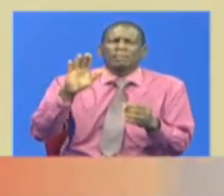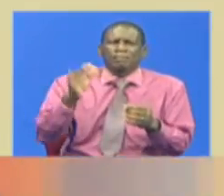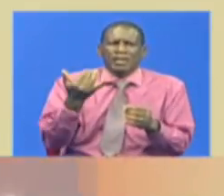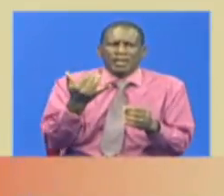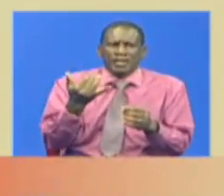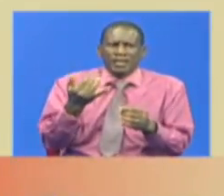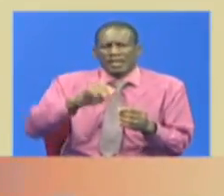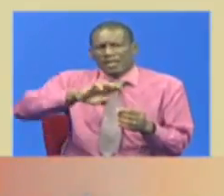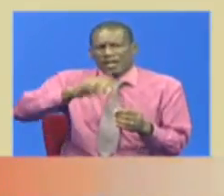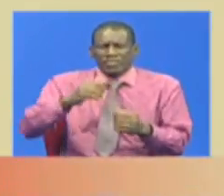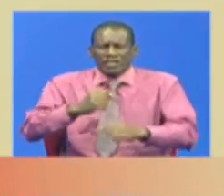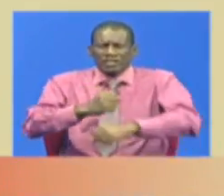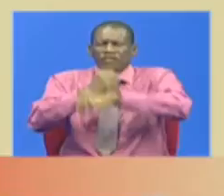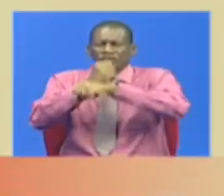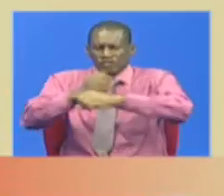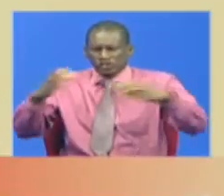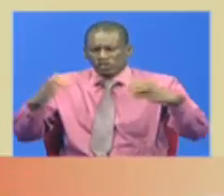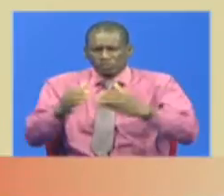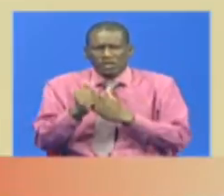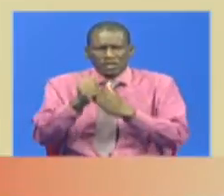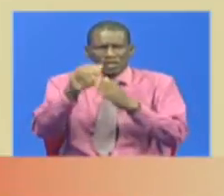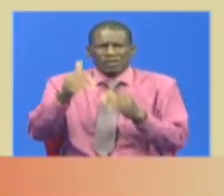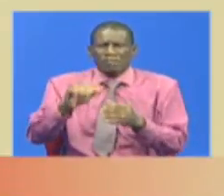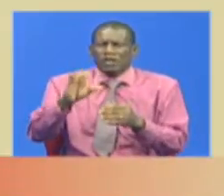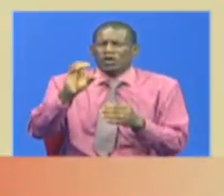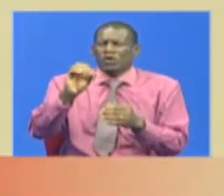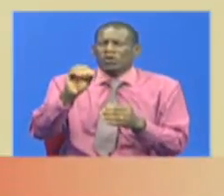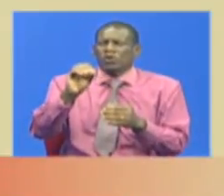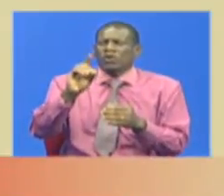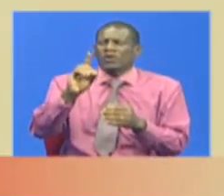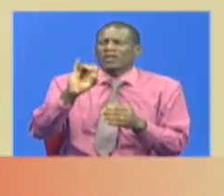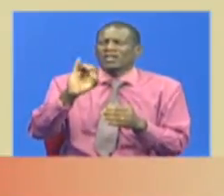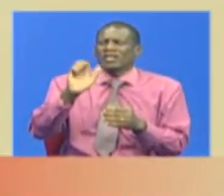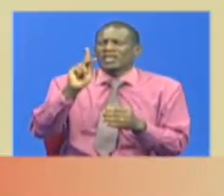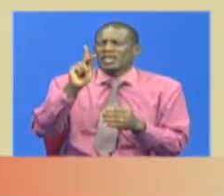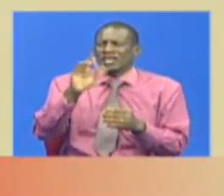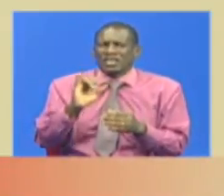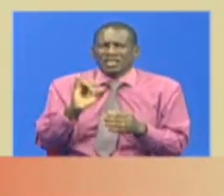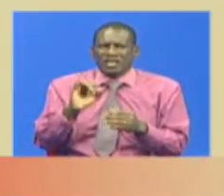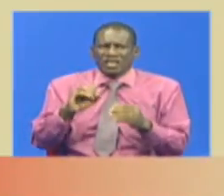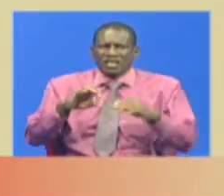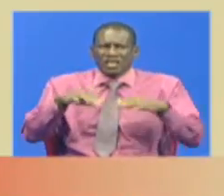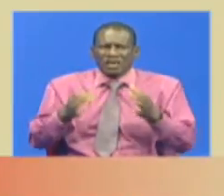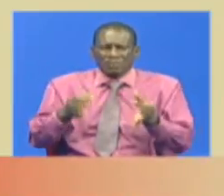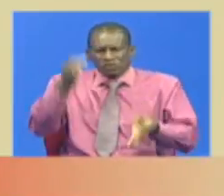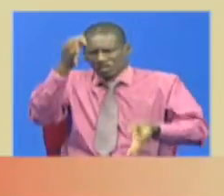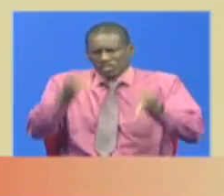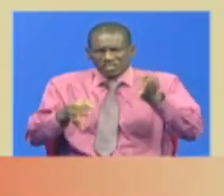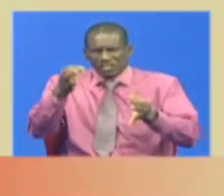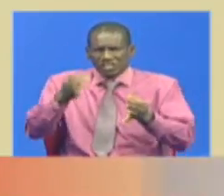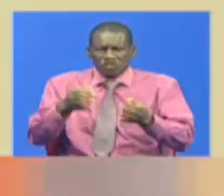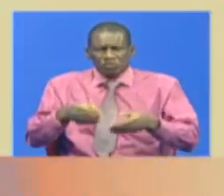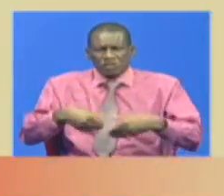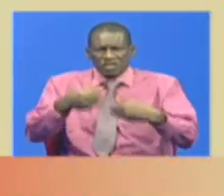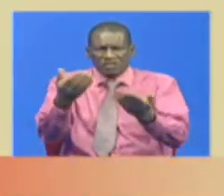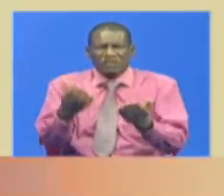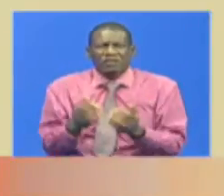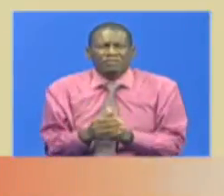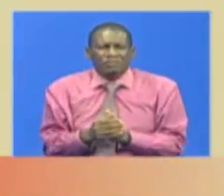other defense team led by Mr. Ndieki on the sentence to be imposed.